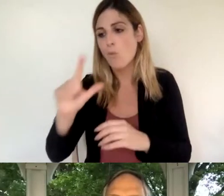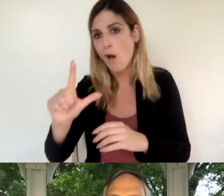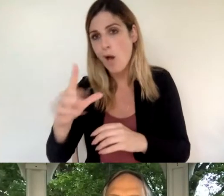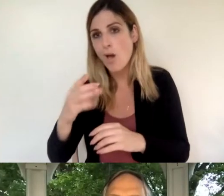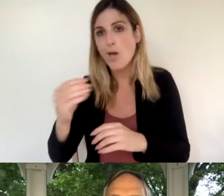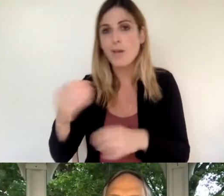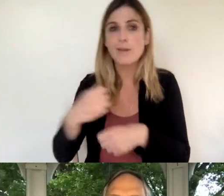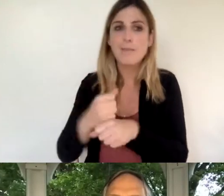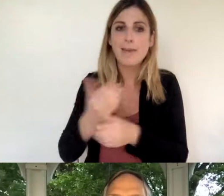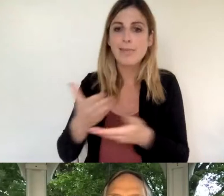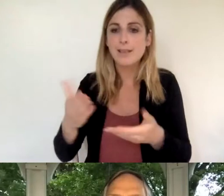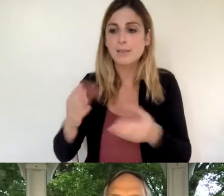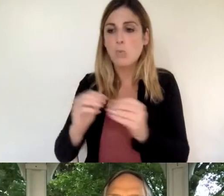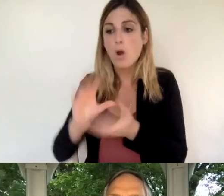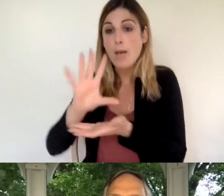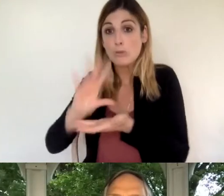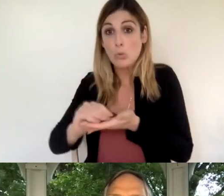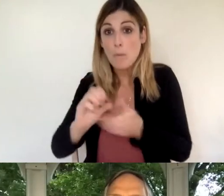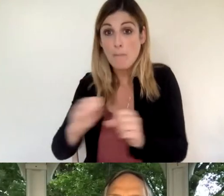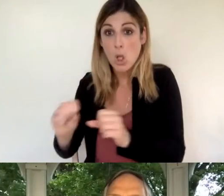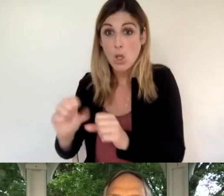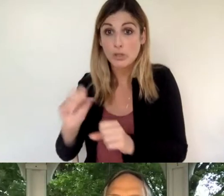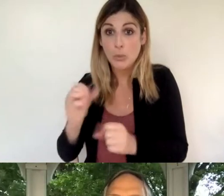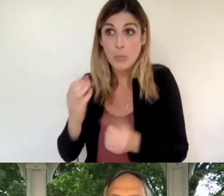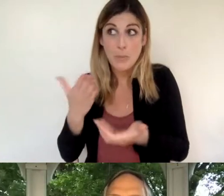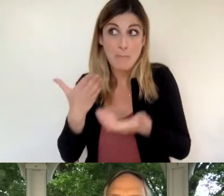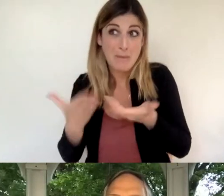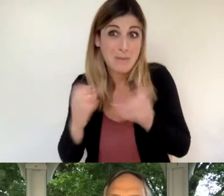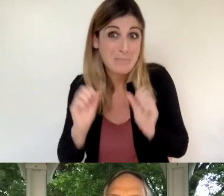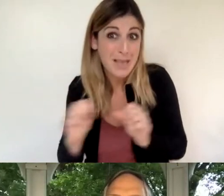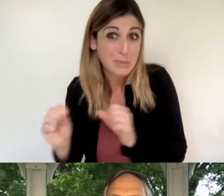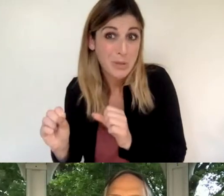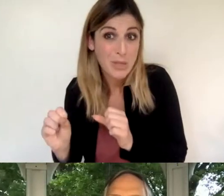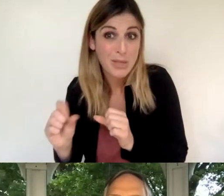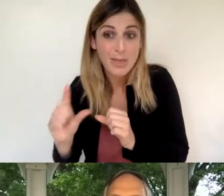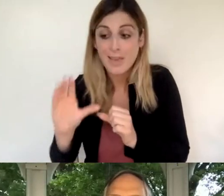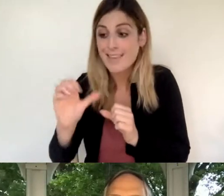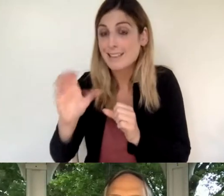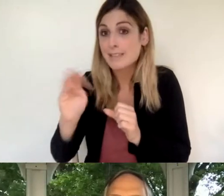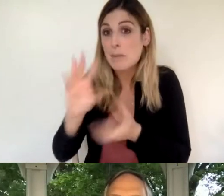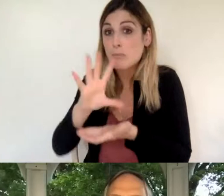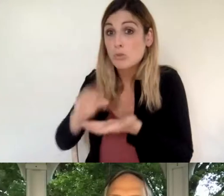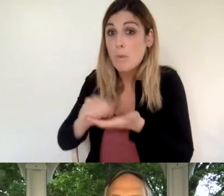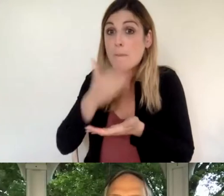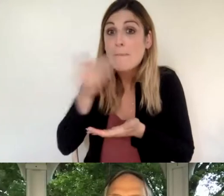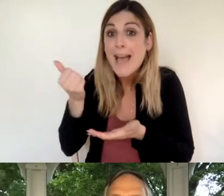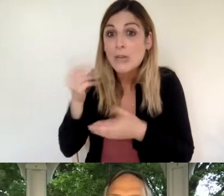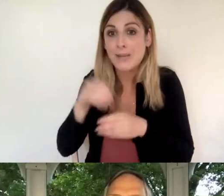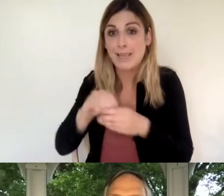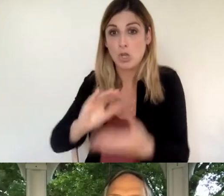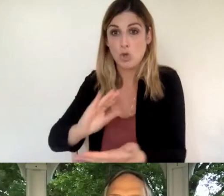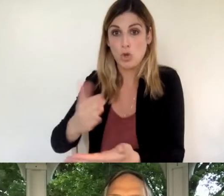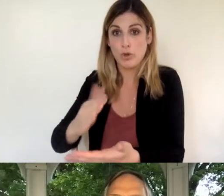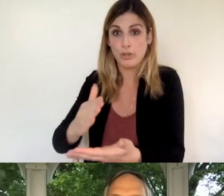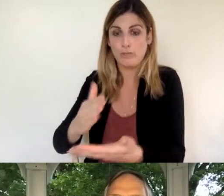more absorbable. So it's possible that calcium is absorbed better from cooked greens. I don't know of any research